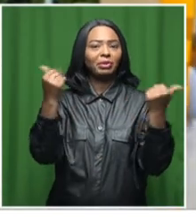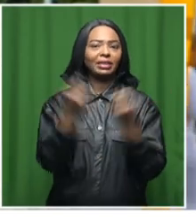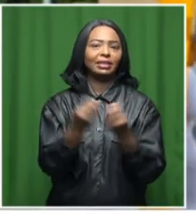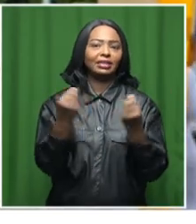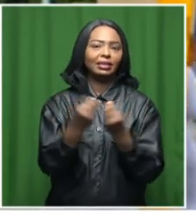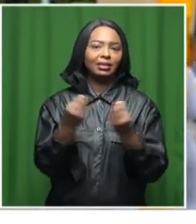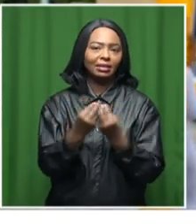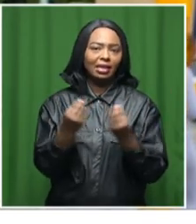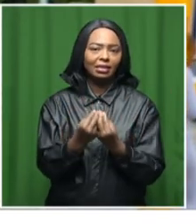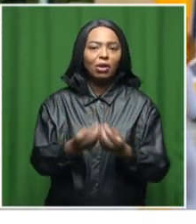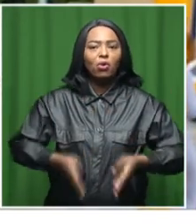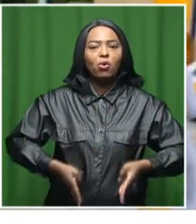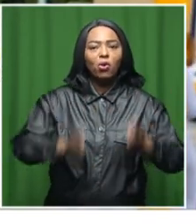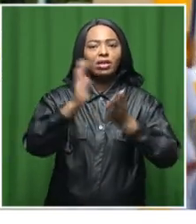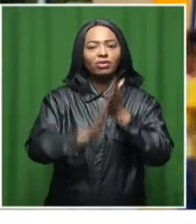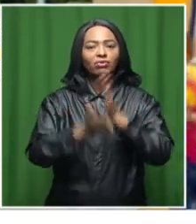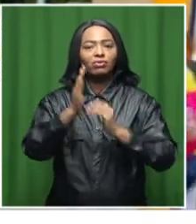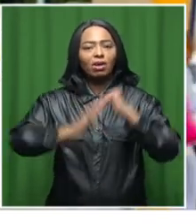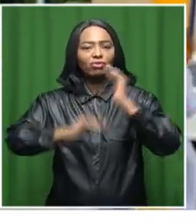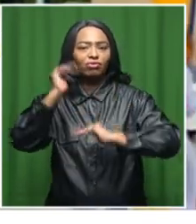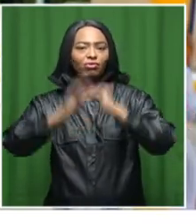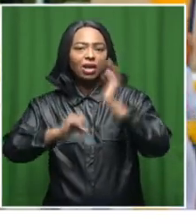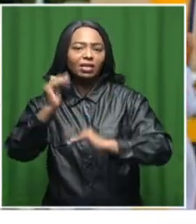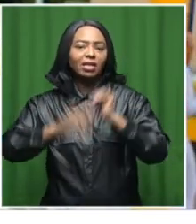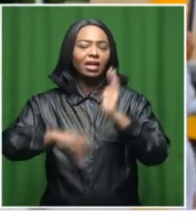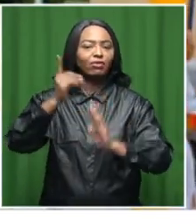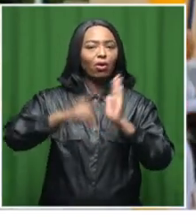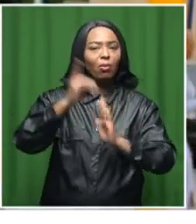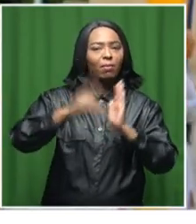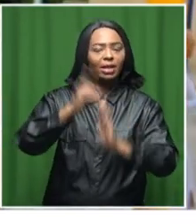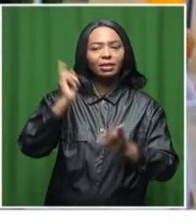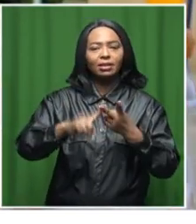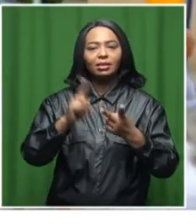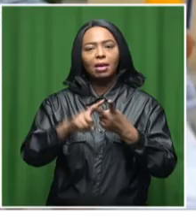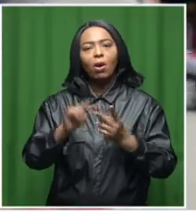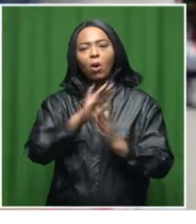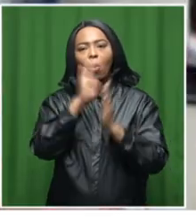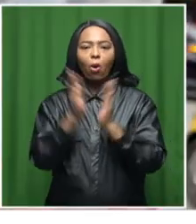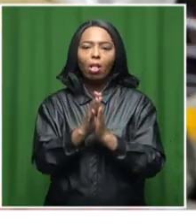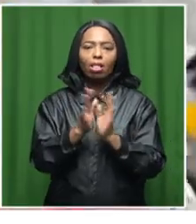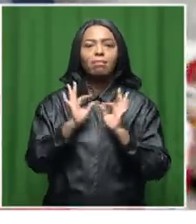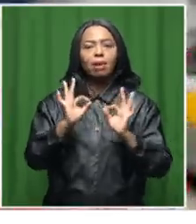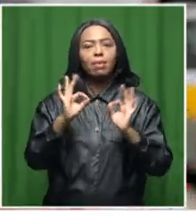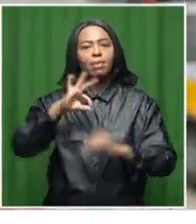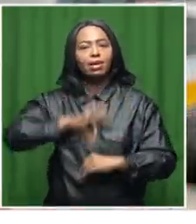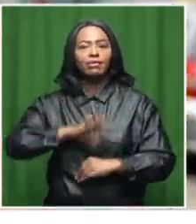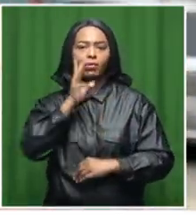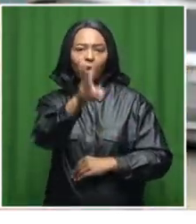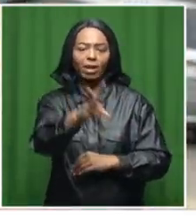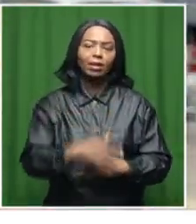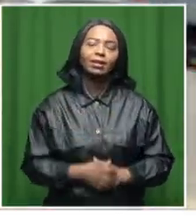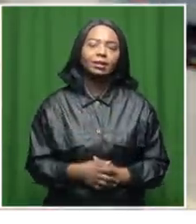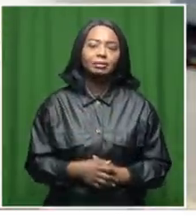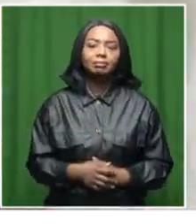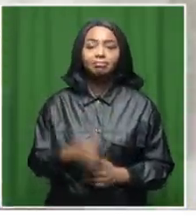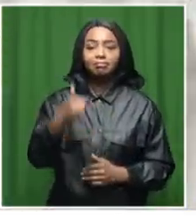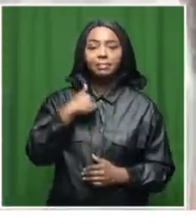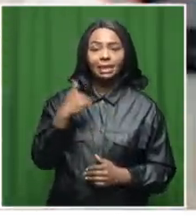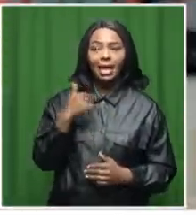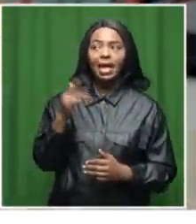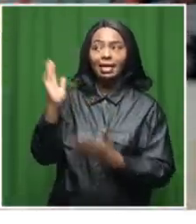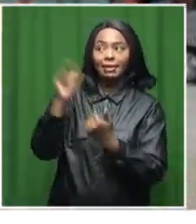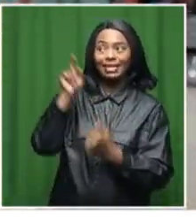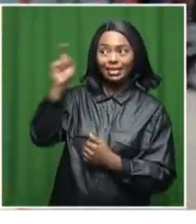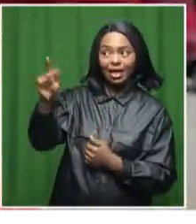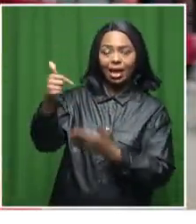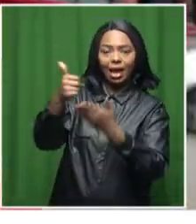like road infrastructural developments so that we can all derive benefit. I just expecting to help the poor.